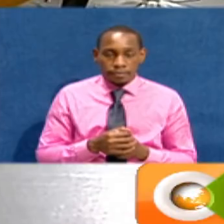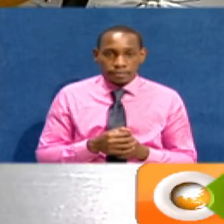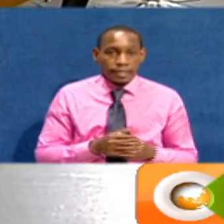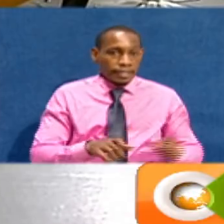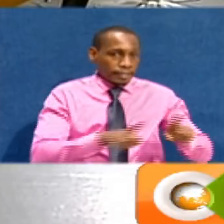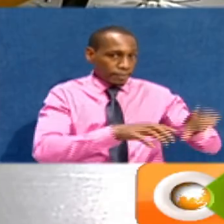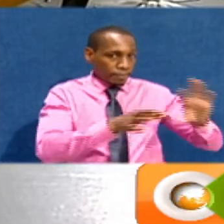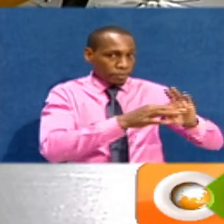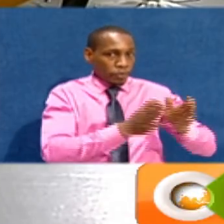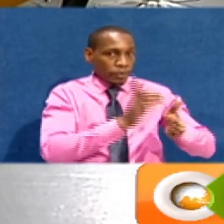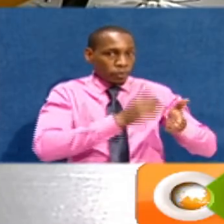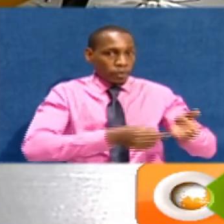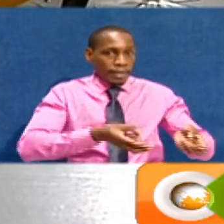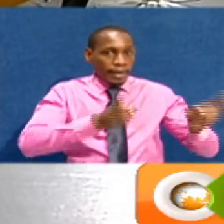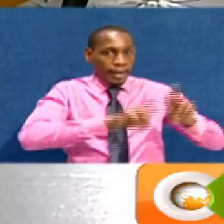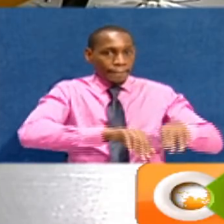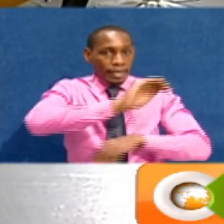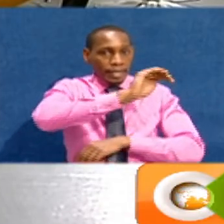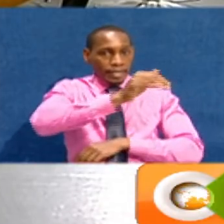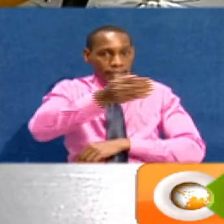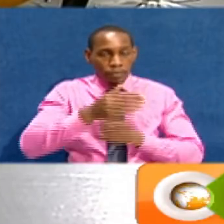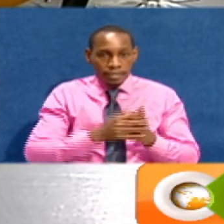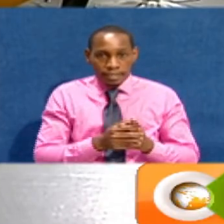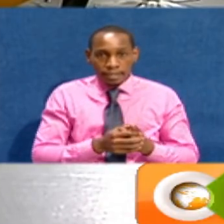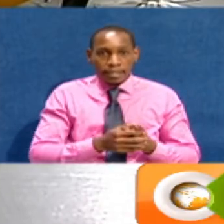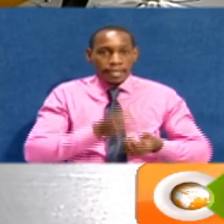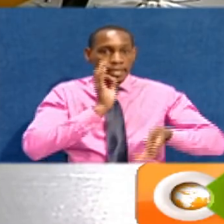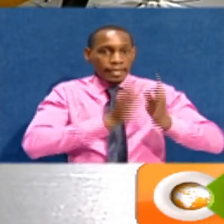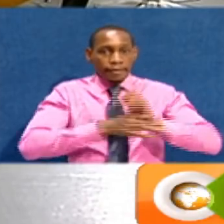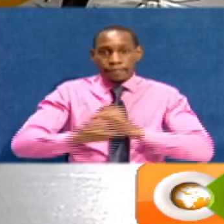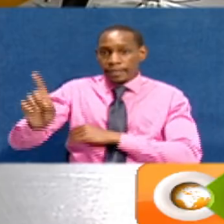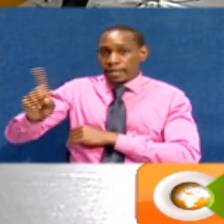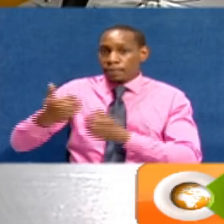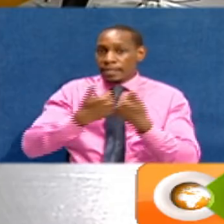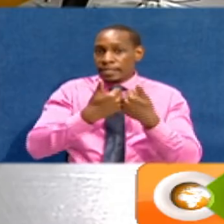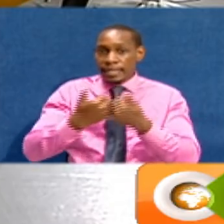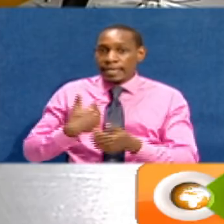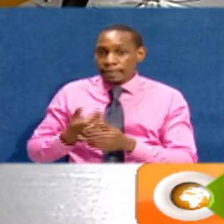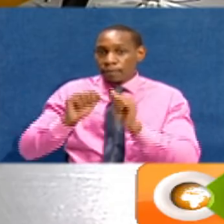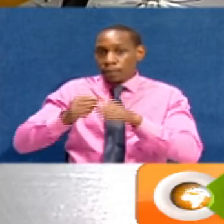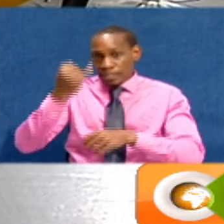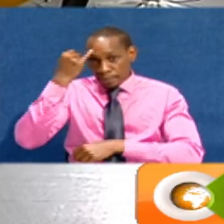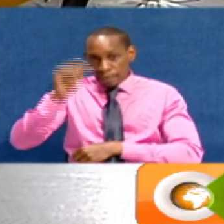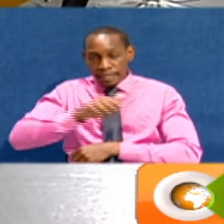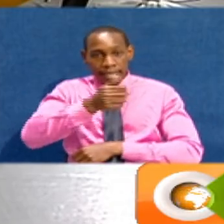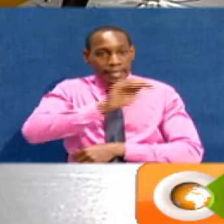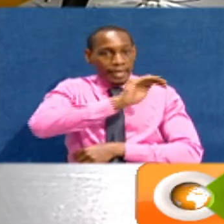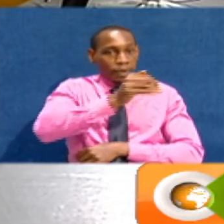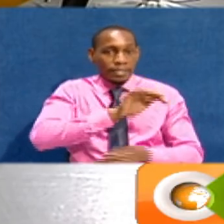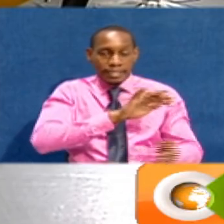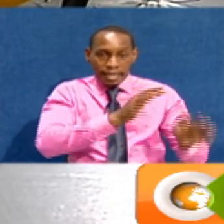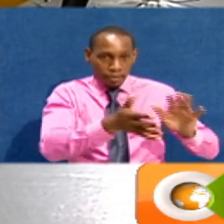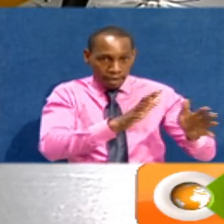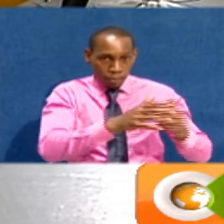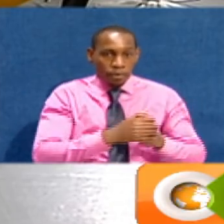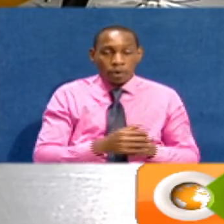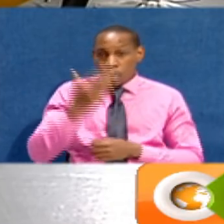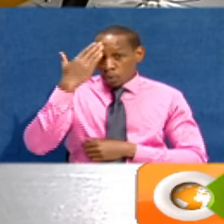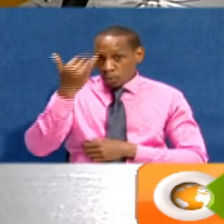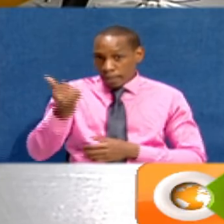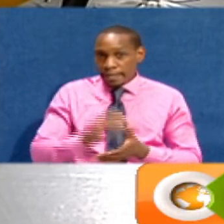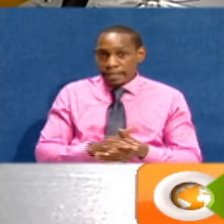add that to ODM what is leader. happening in the counties, Yvonne. Yep. If Nairobi is struggling, you can imagine what is happening in the other parts of the